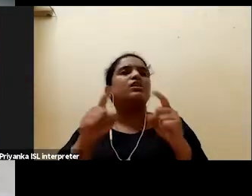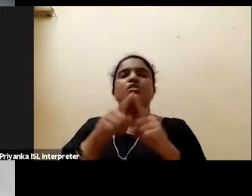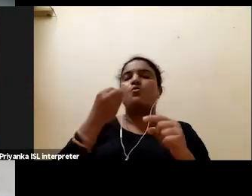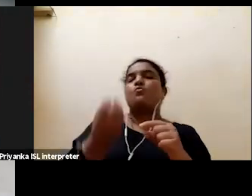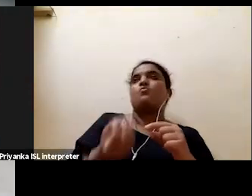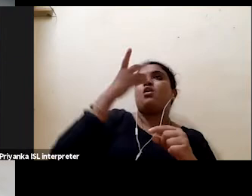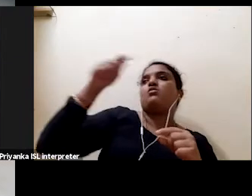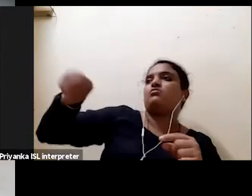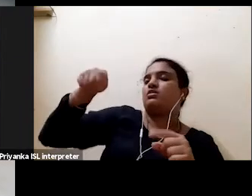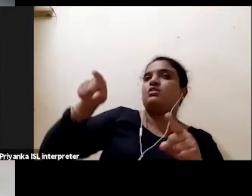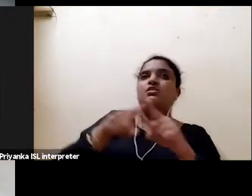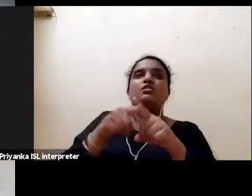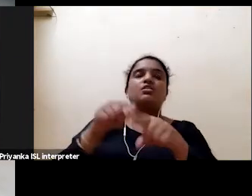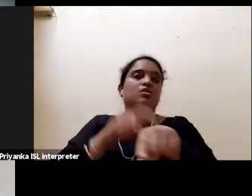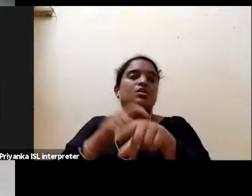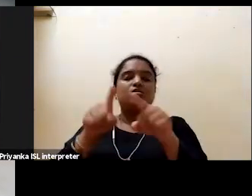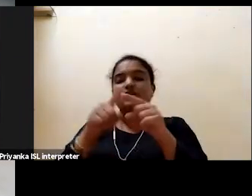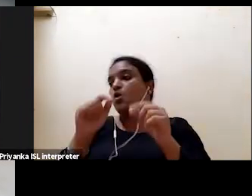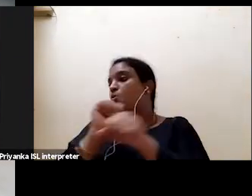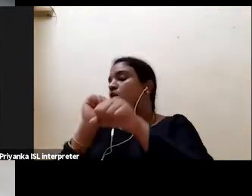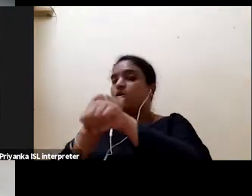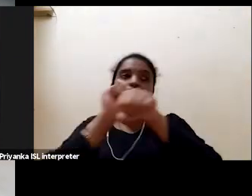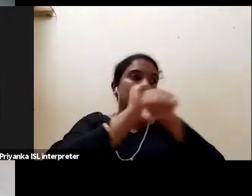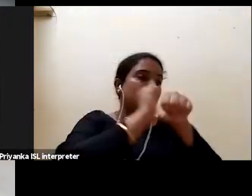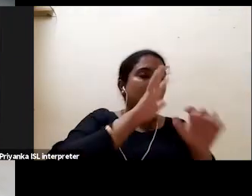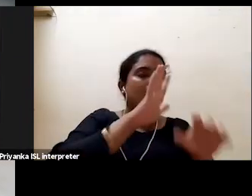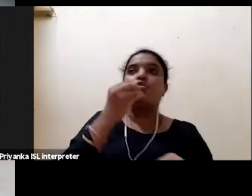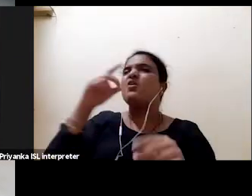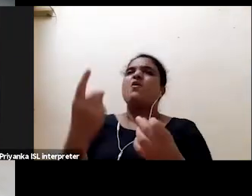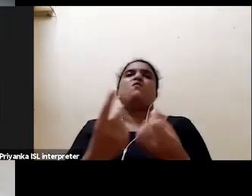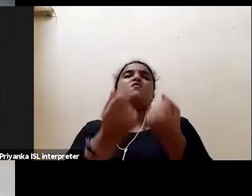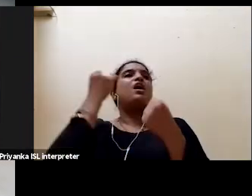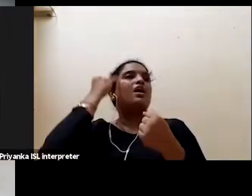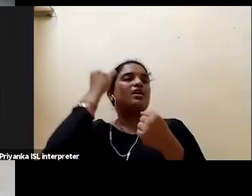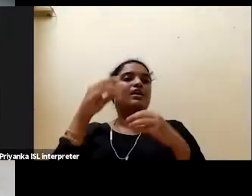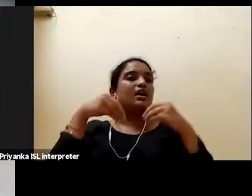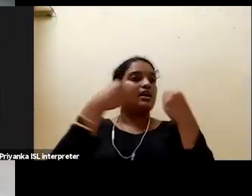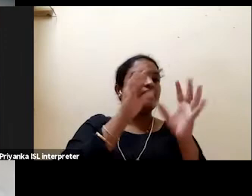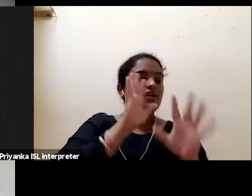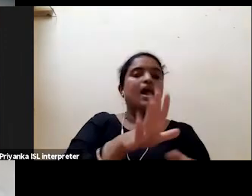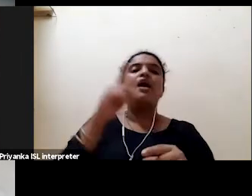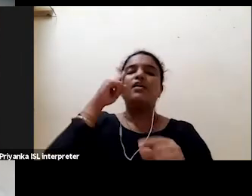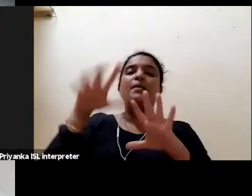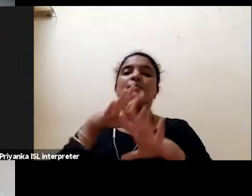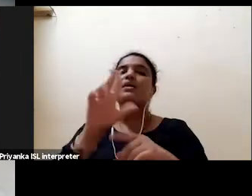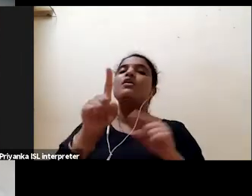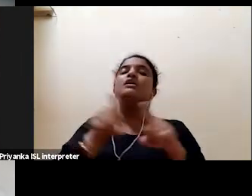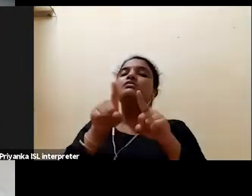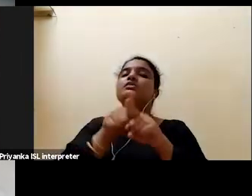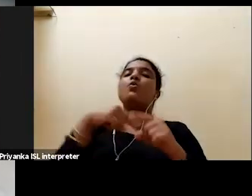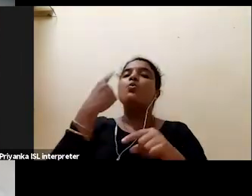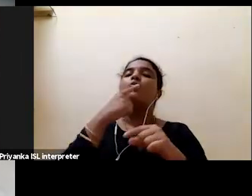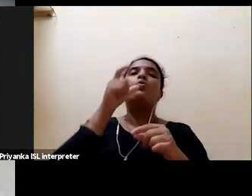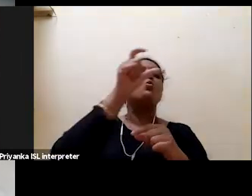in the morning when you have 100 other chores. So I'm going to give you some very quick breakfast ideas. So this already, you have identified your